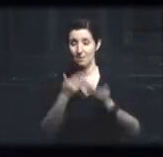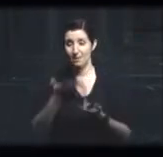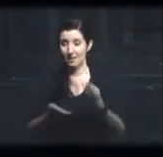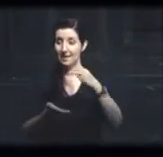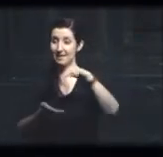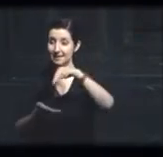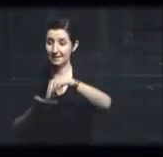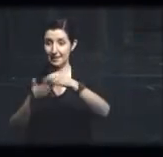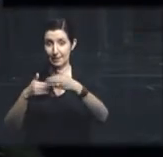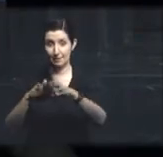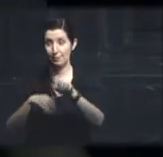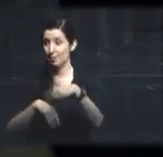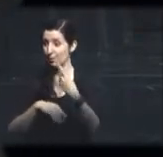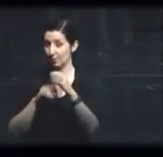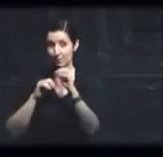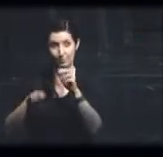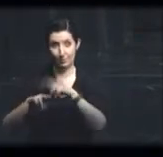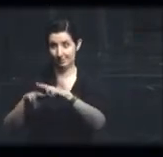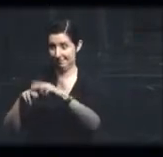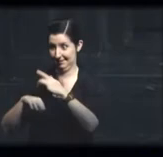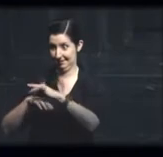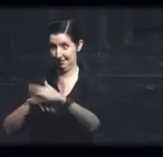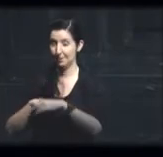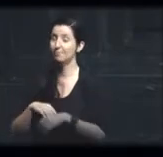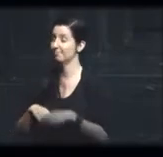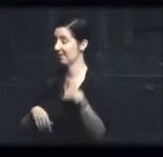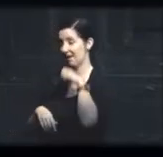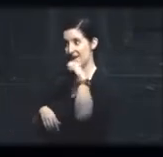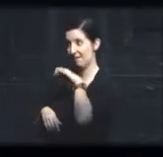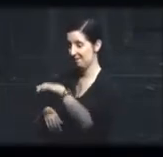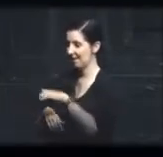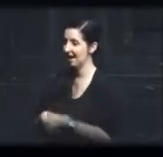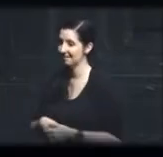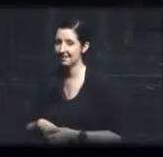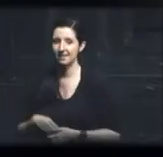love that too. Yes, question.